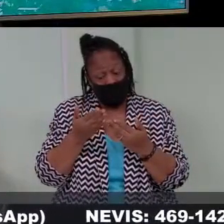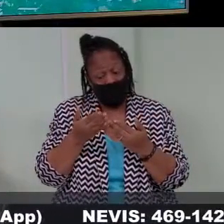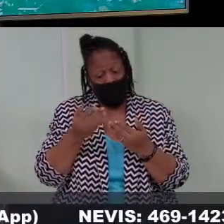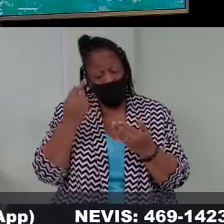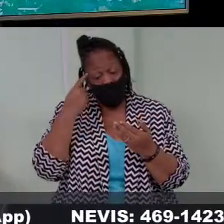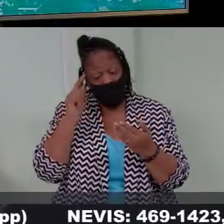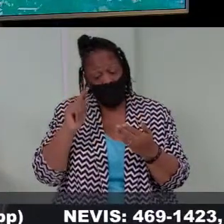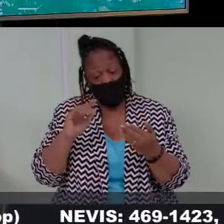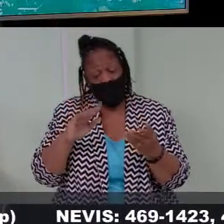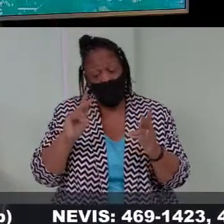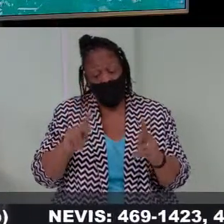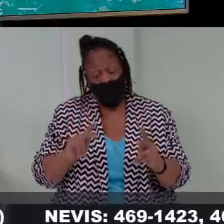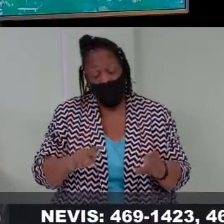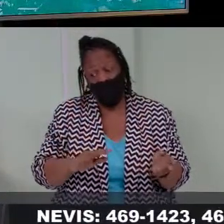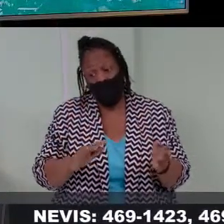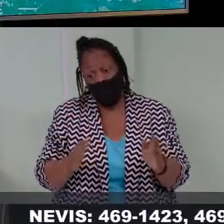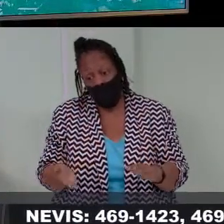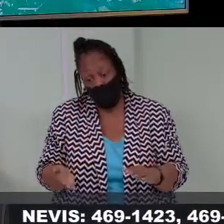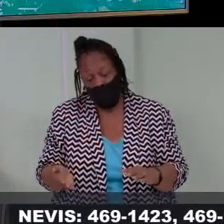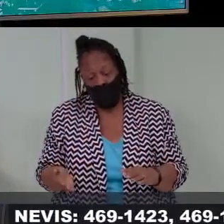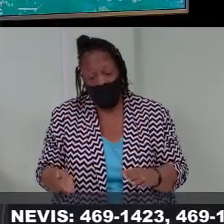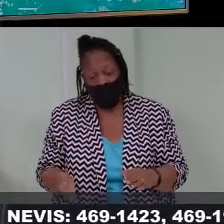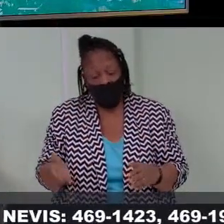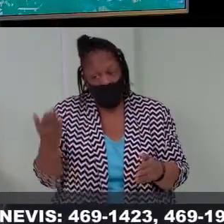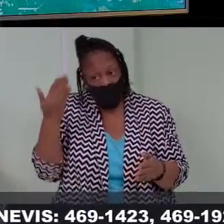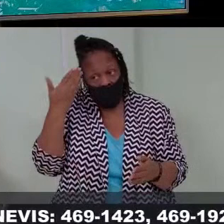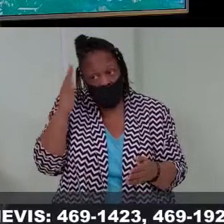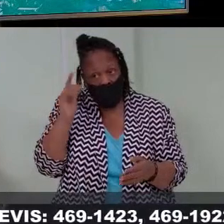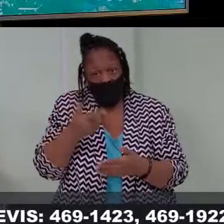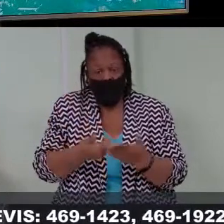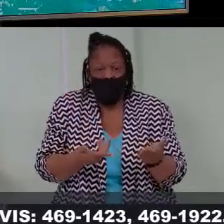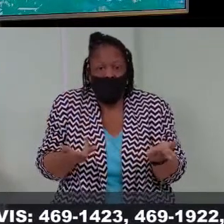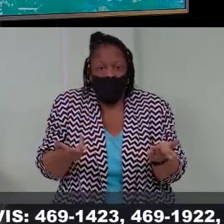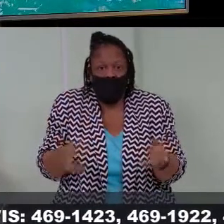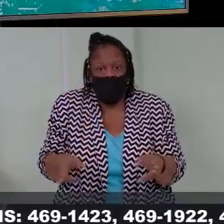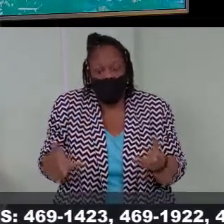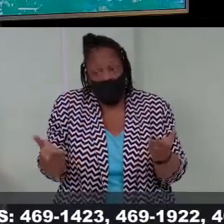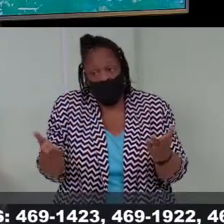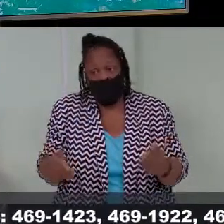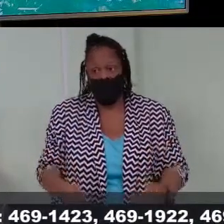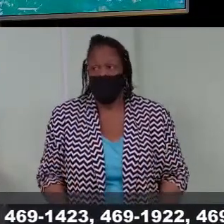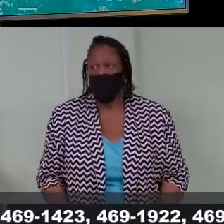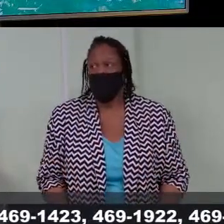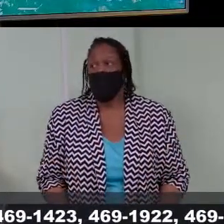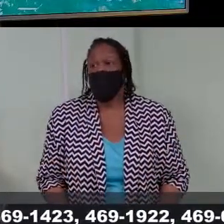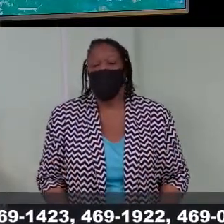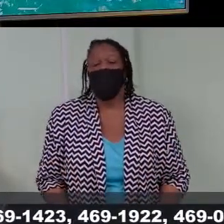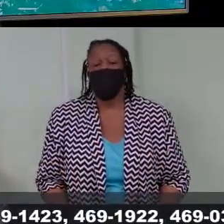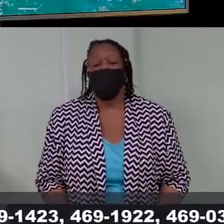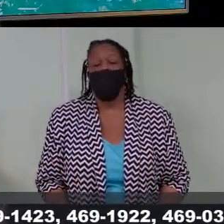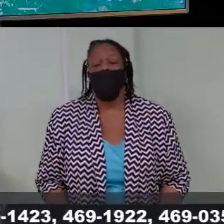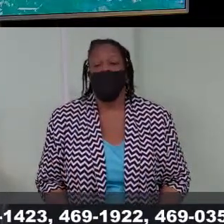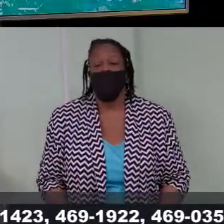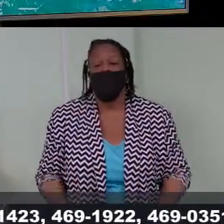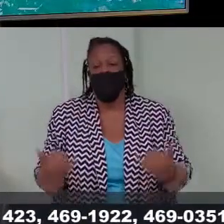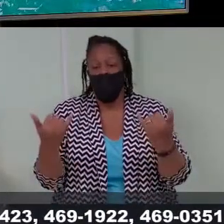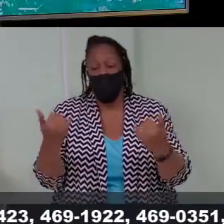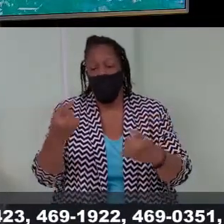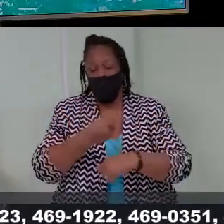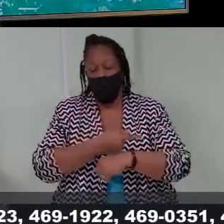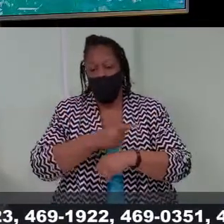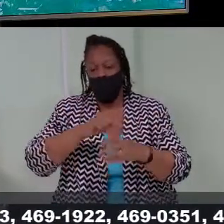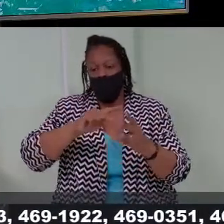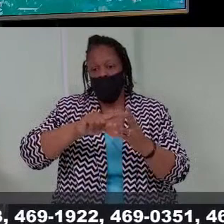be and how unpredictable. Today begins the